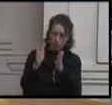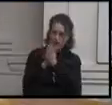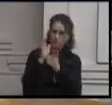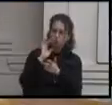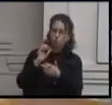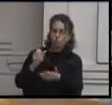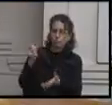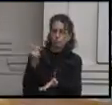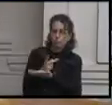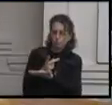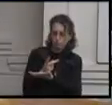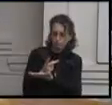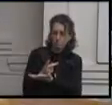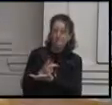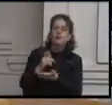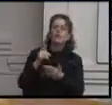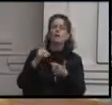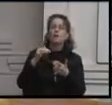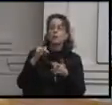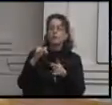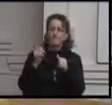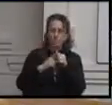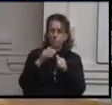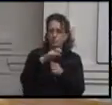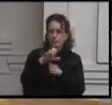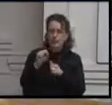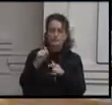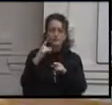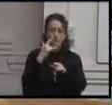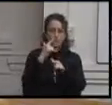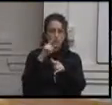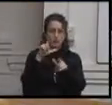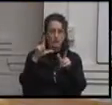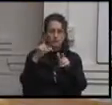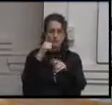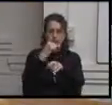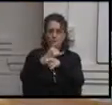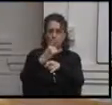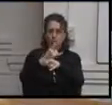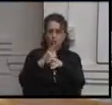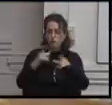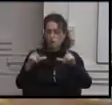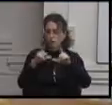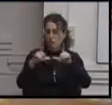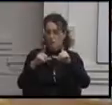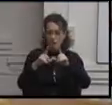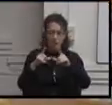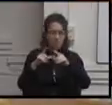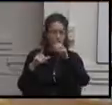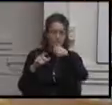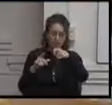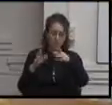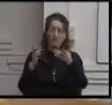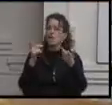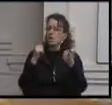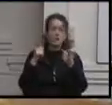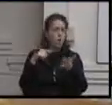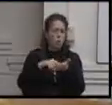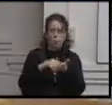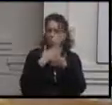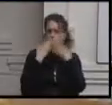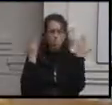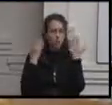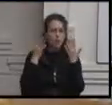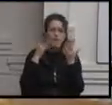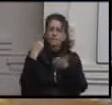the Turquoise Grill restaurant. The owners of the restaurant owe no fees or back taxes to the town for this